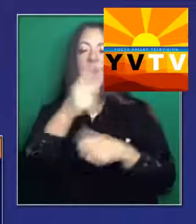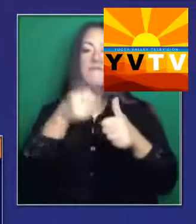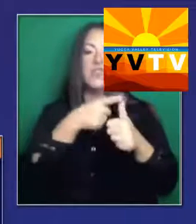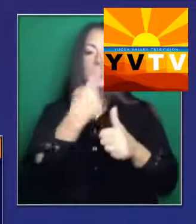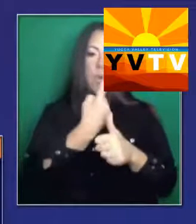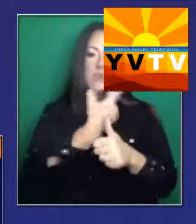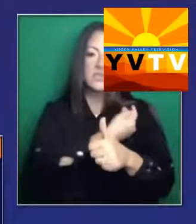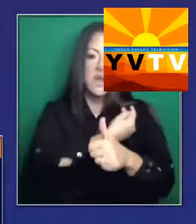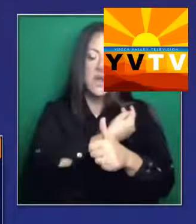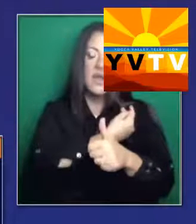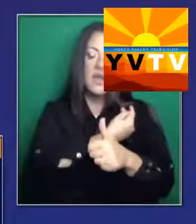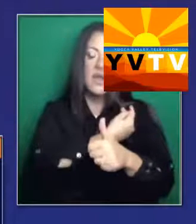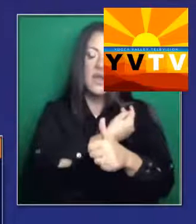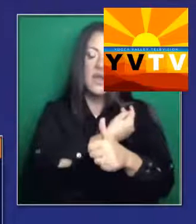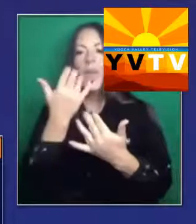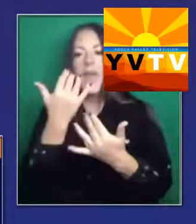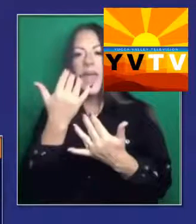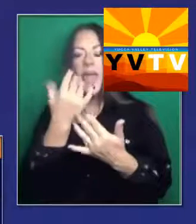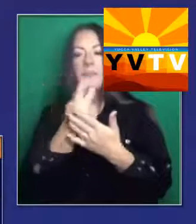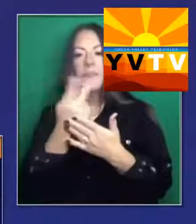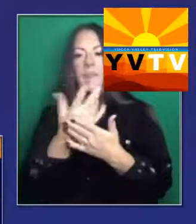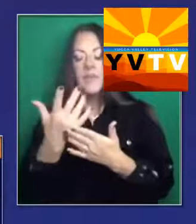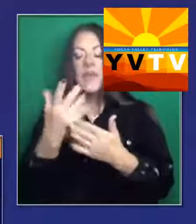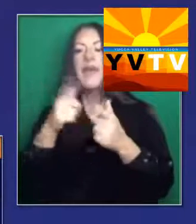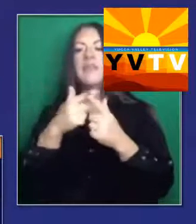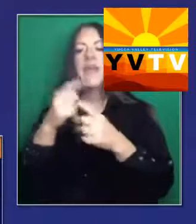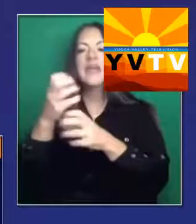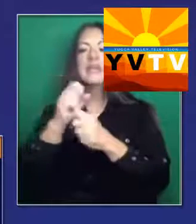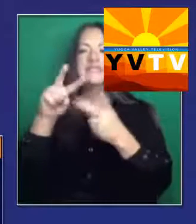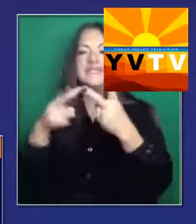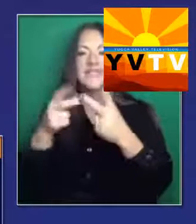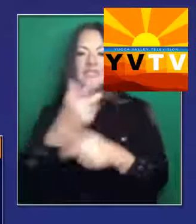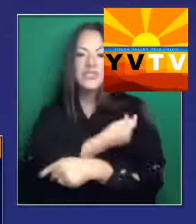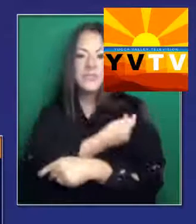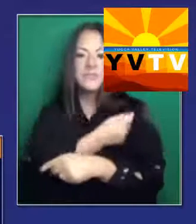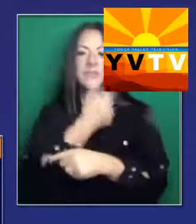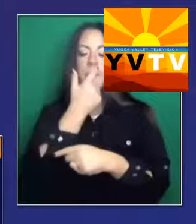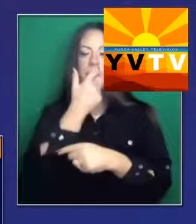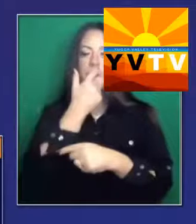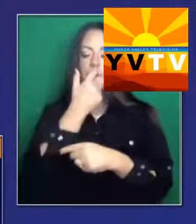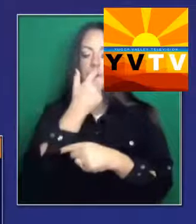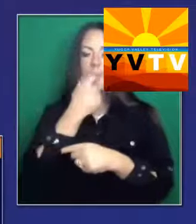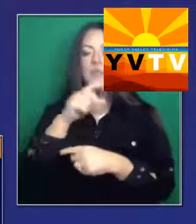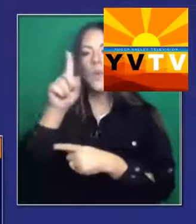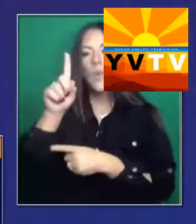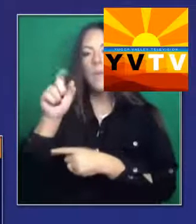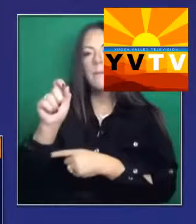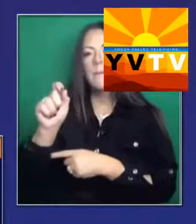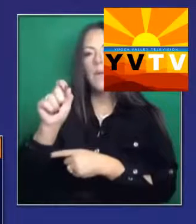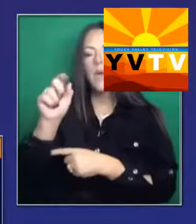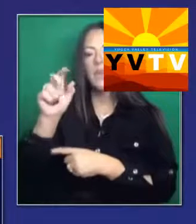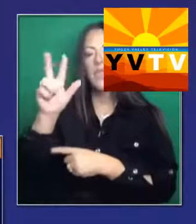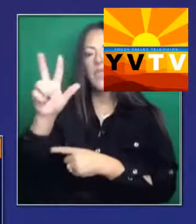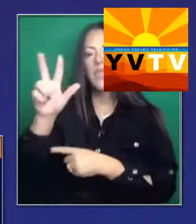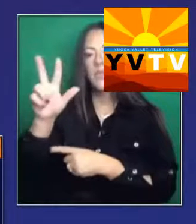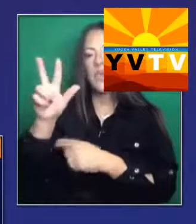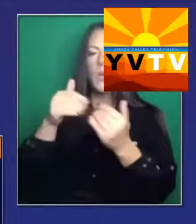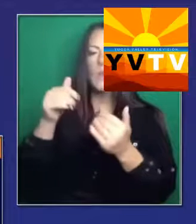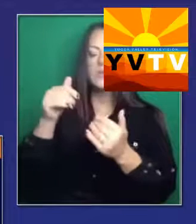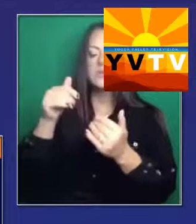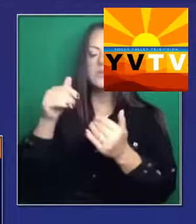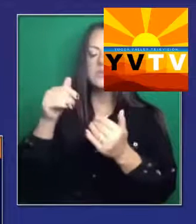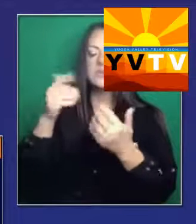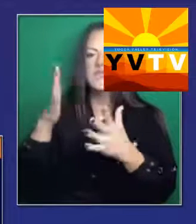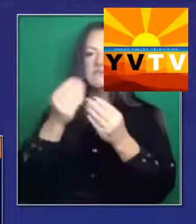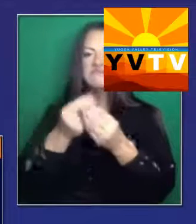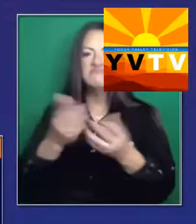arms: 454,000, 1.29, and 454,000 doses administered. So we got work to